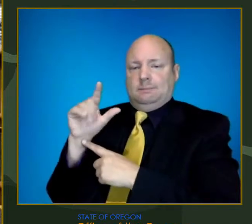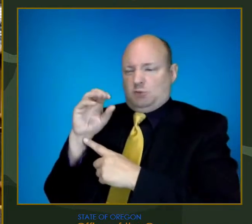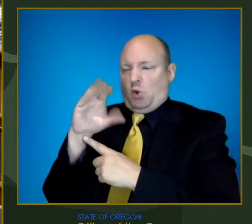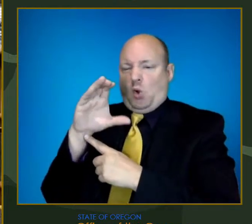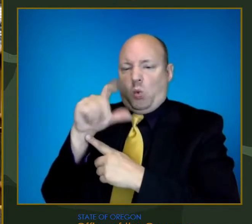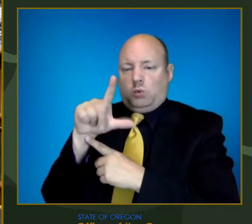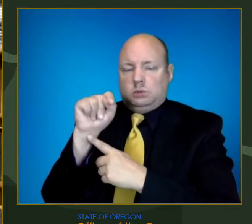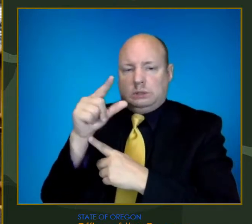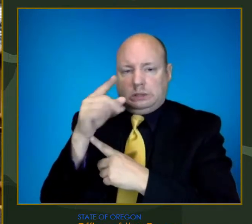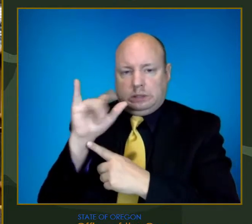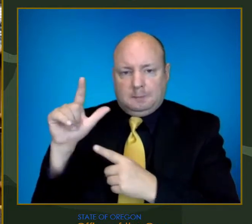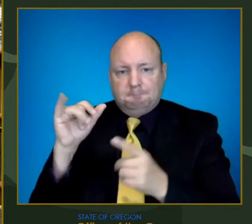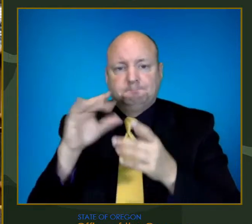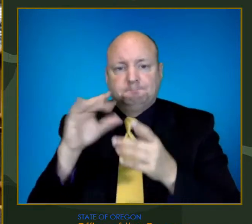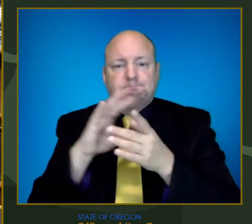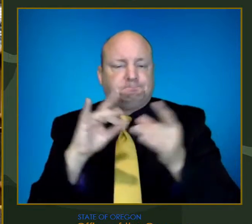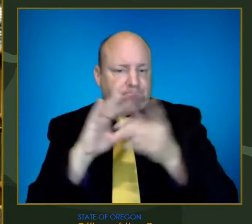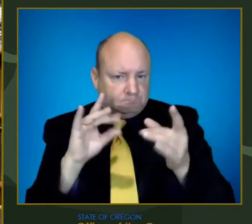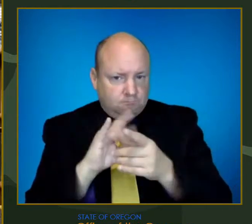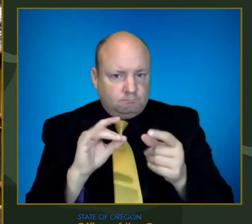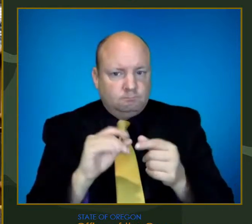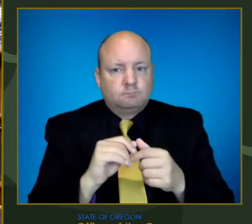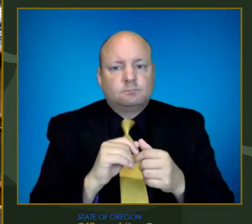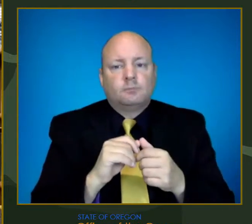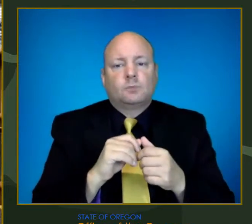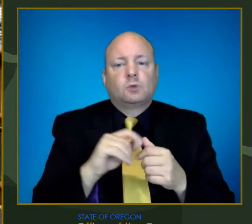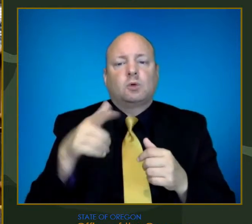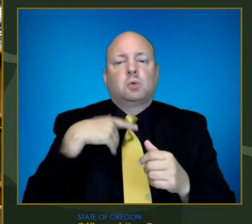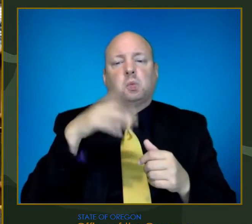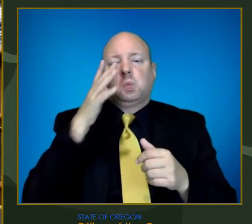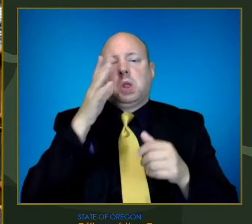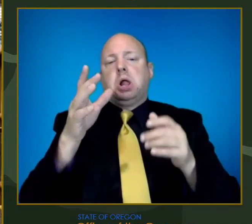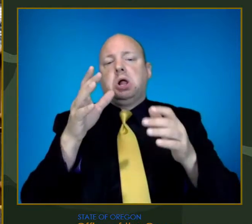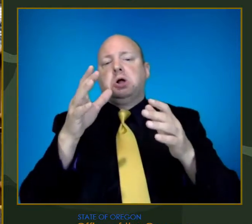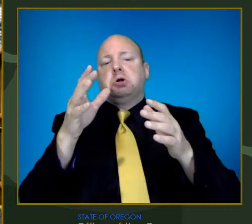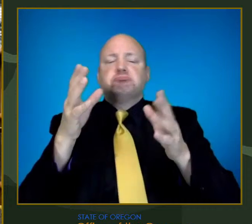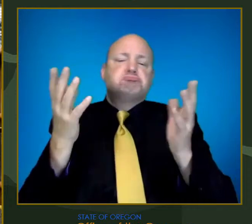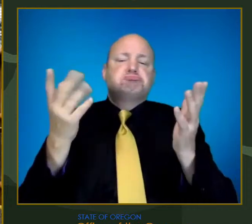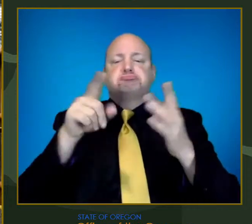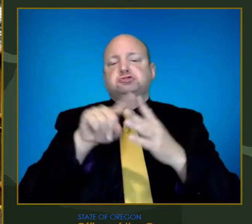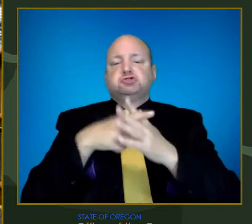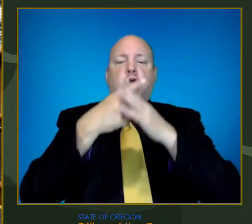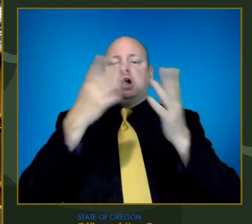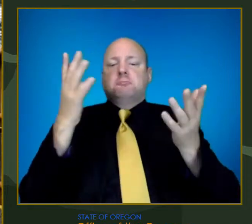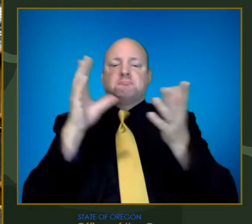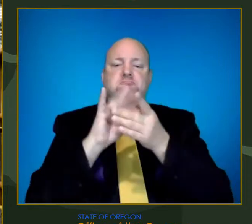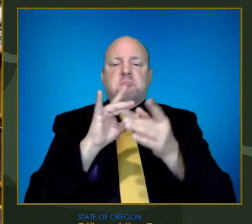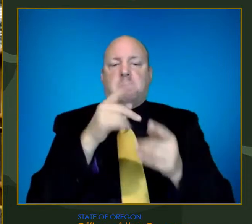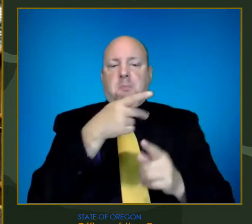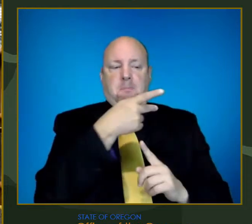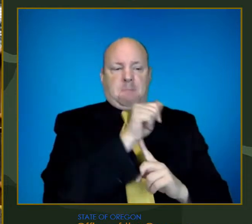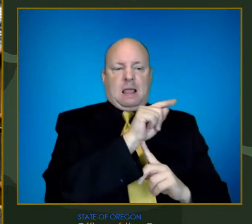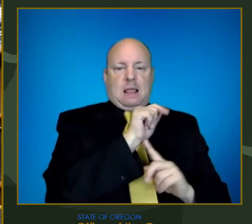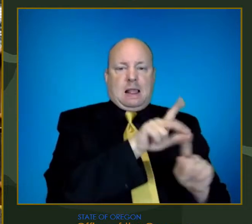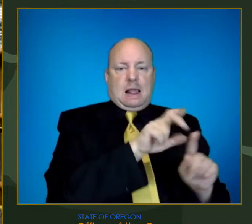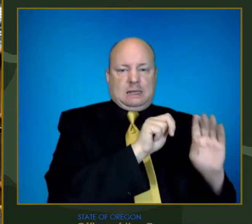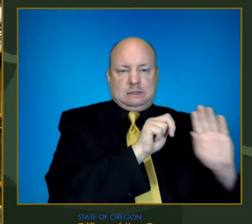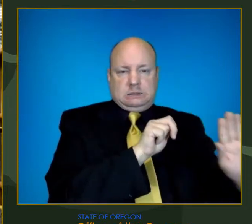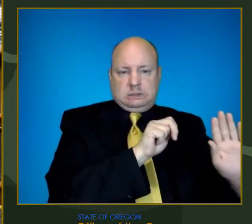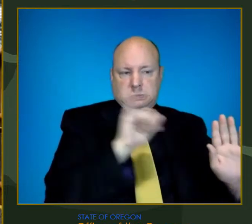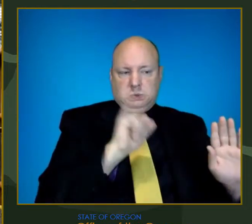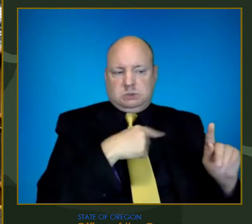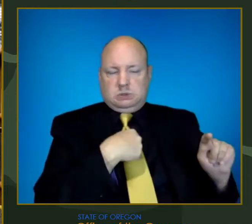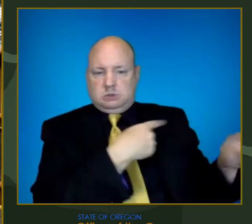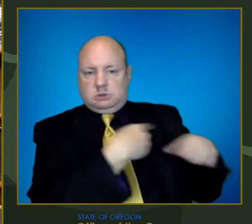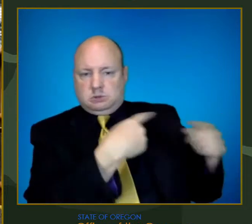also possibly pass this off to Director Allen, as the student vaccination criteria are within the rule set at the Oregon